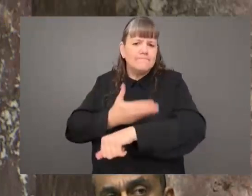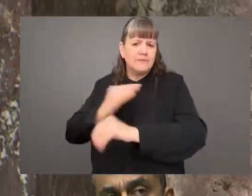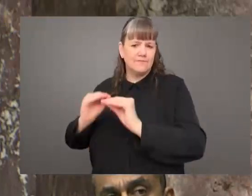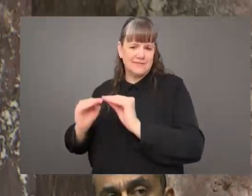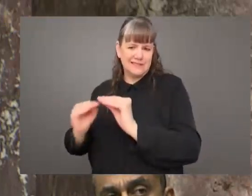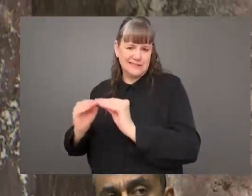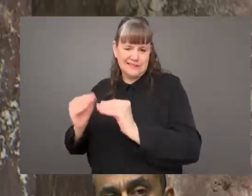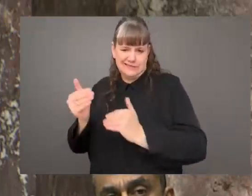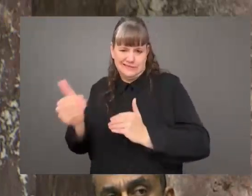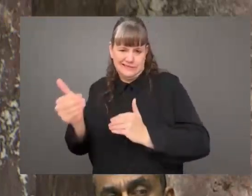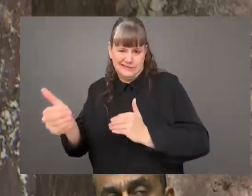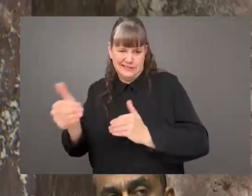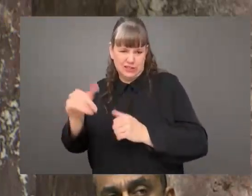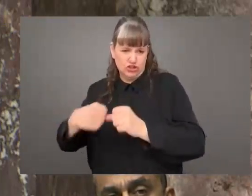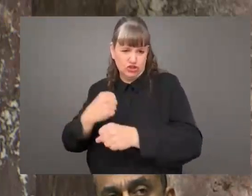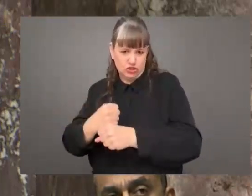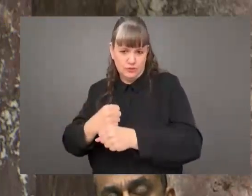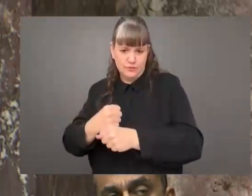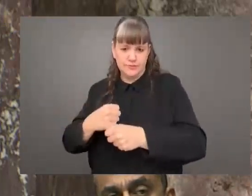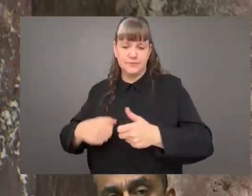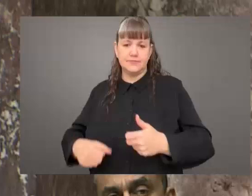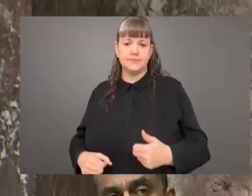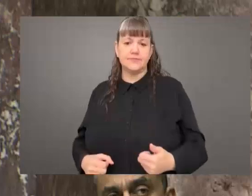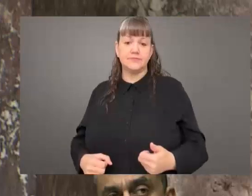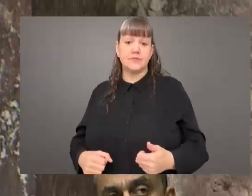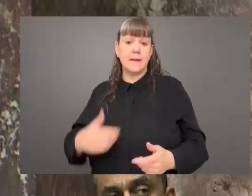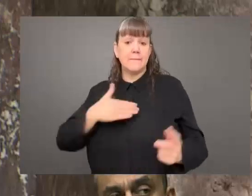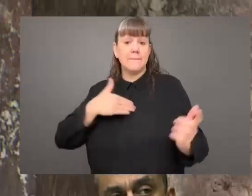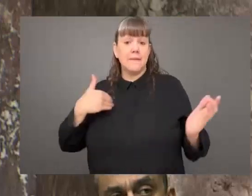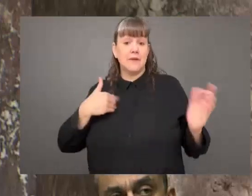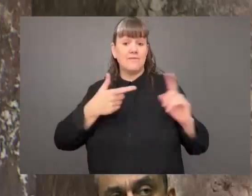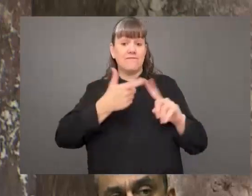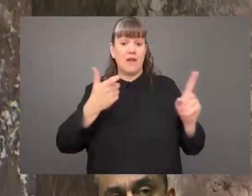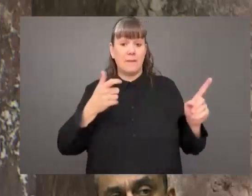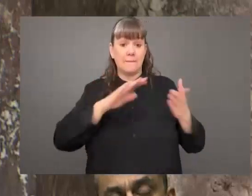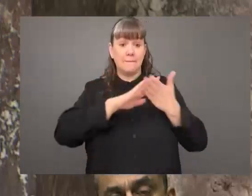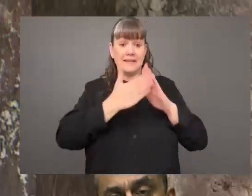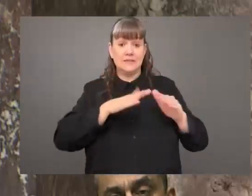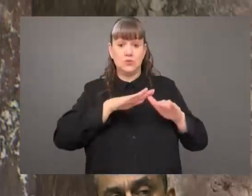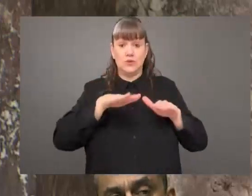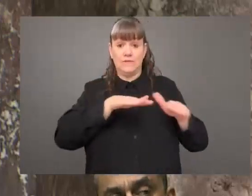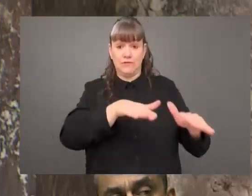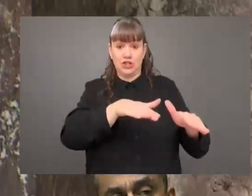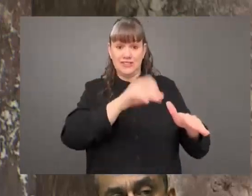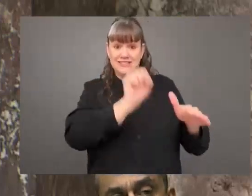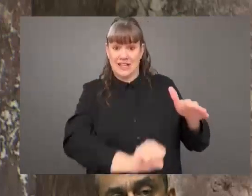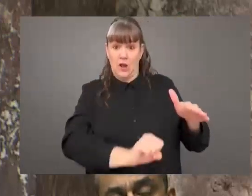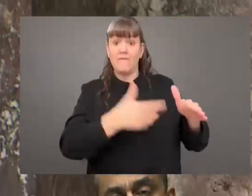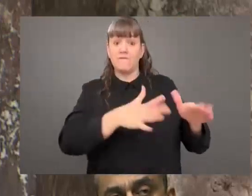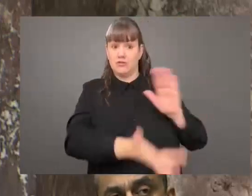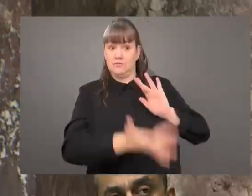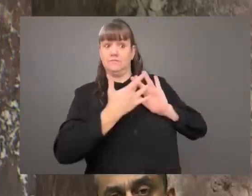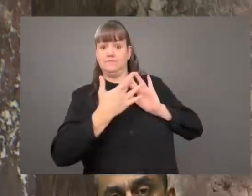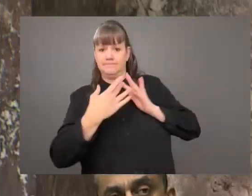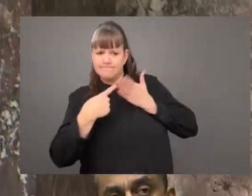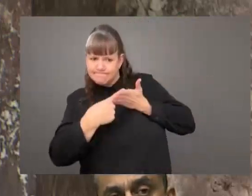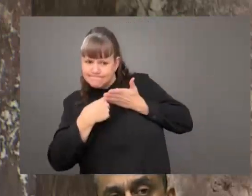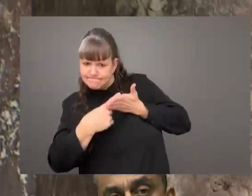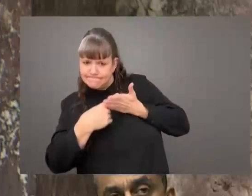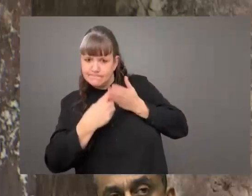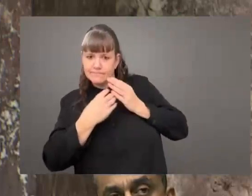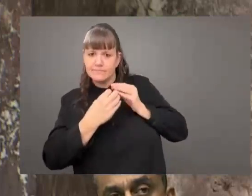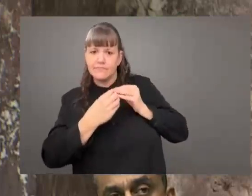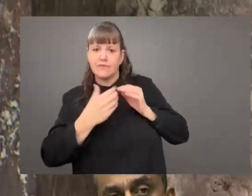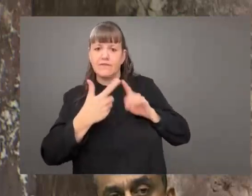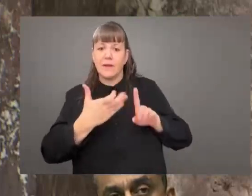come to see me to talk about the importance of the bridge. The previous MLA for North Peace River has also been working with me